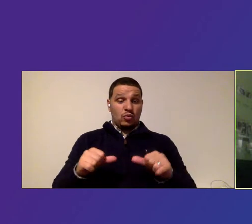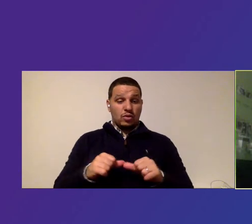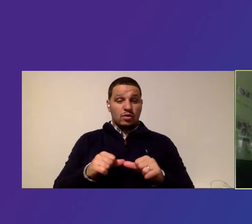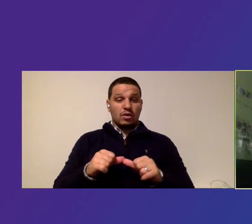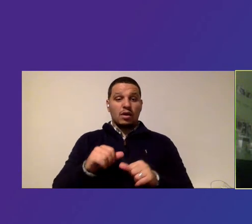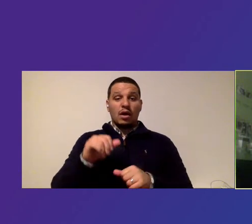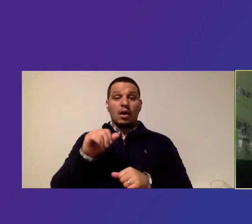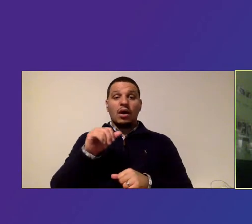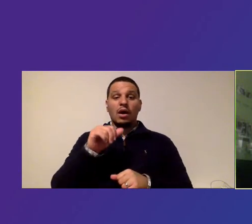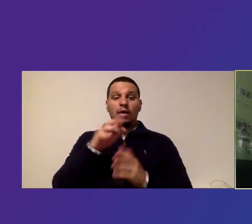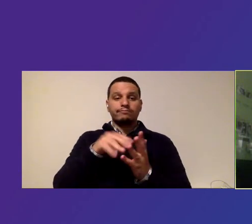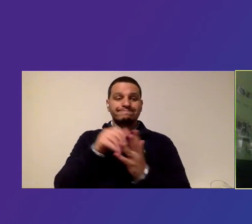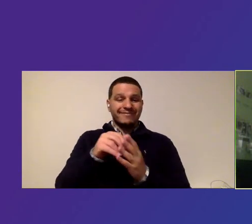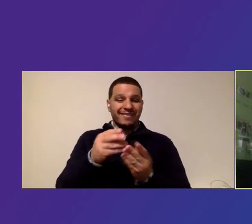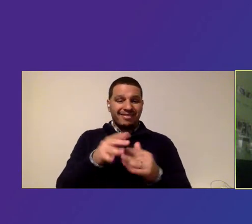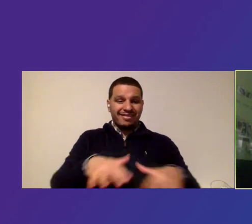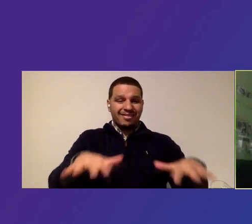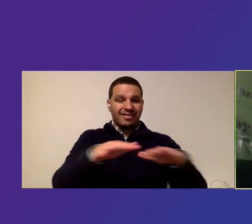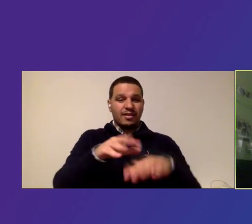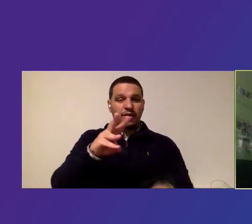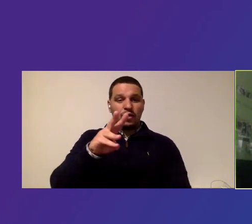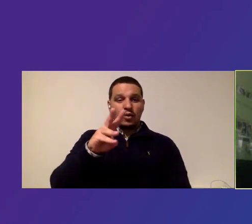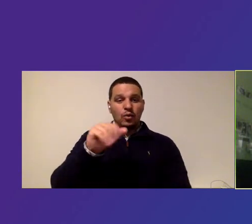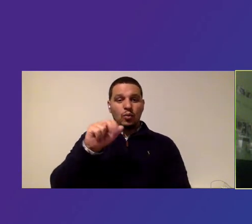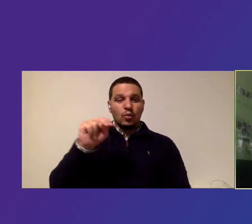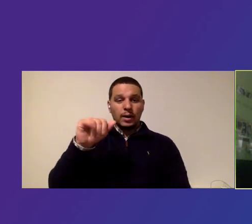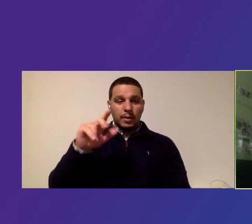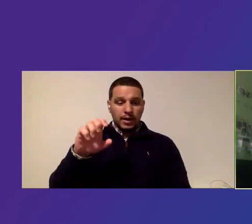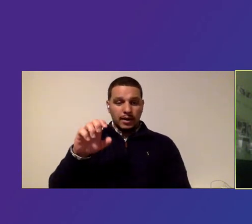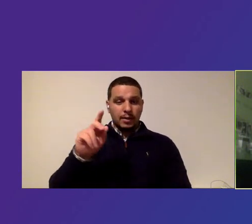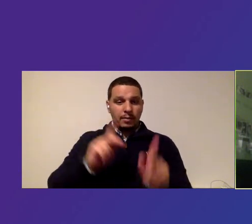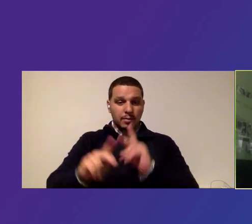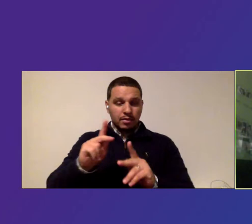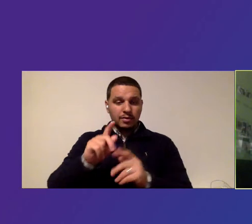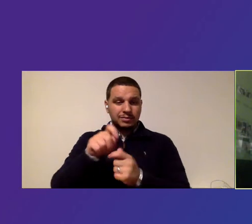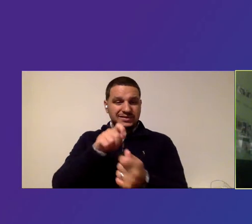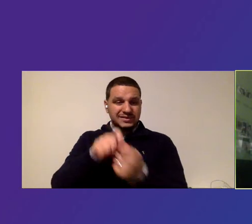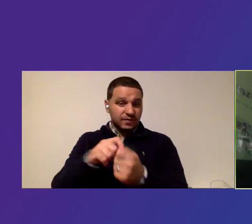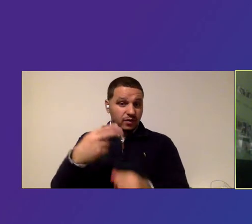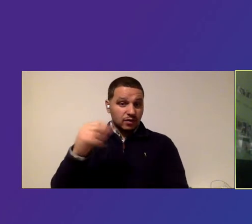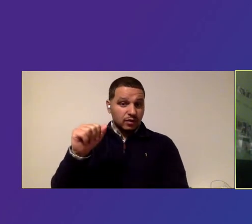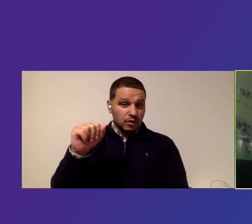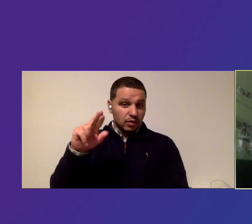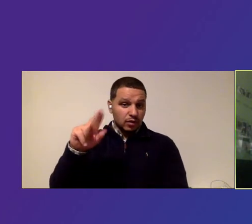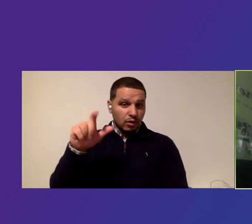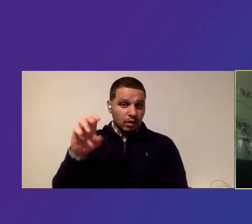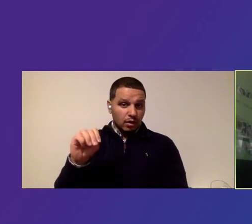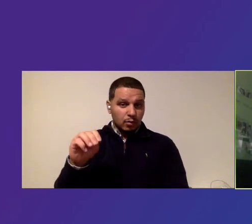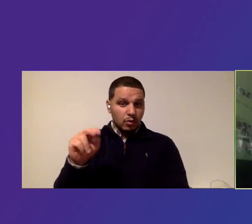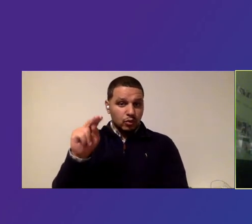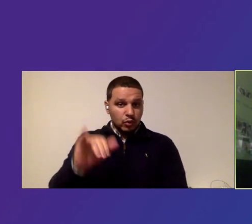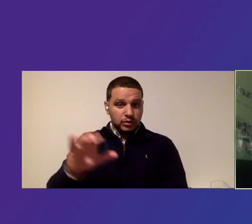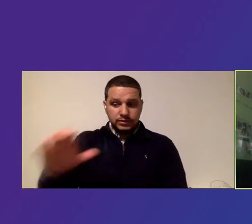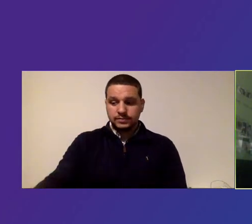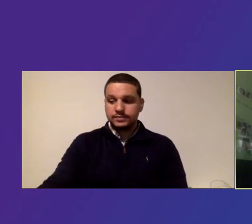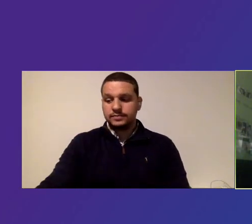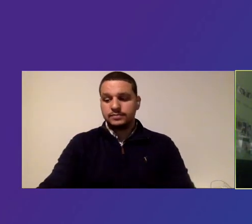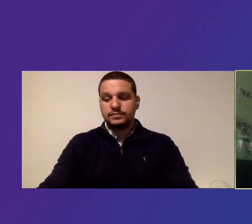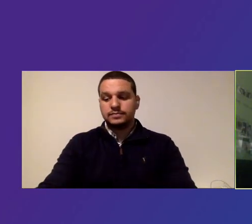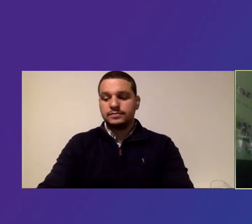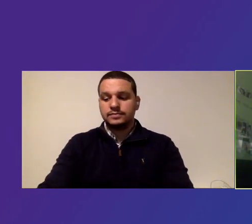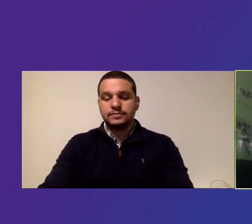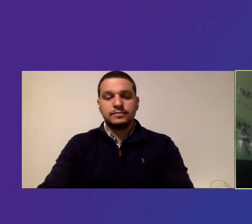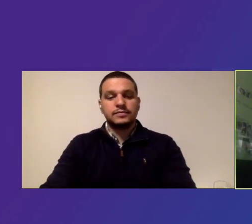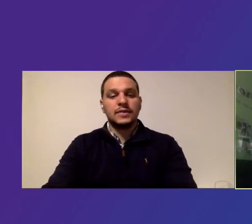unceded land of the Lenape people, specifically Harlem, New York City. I am in my